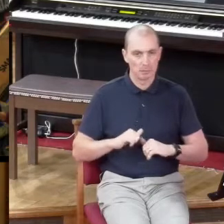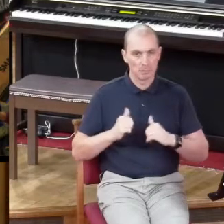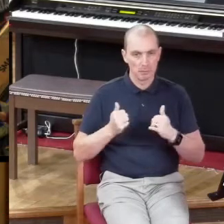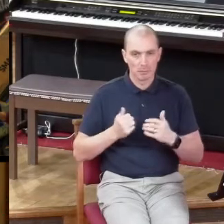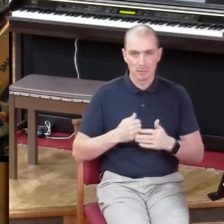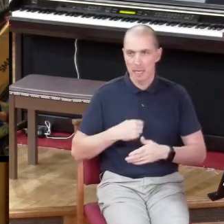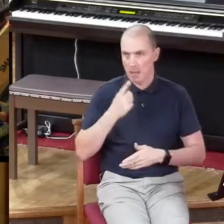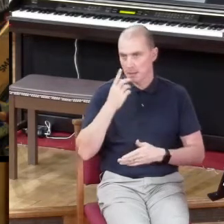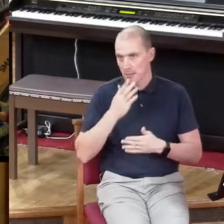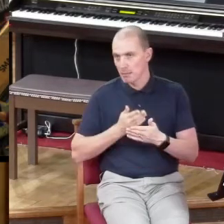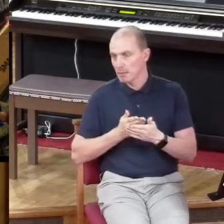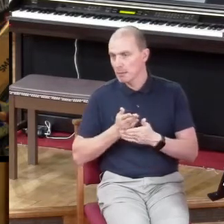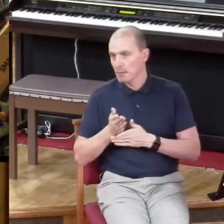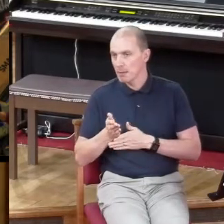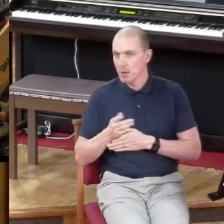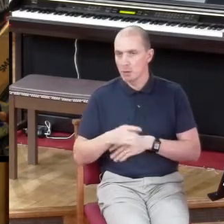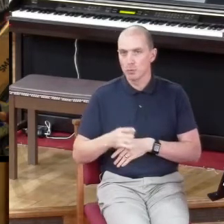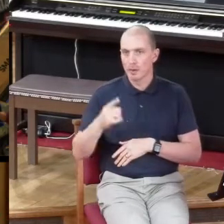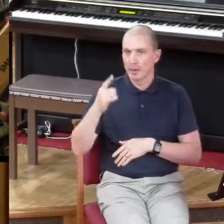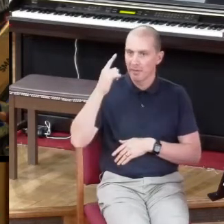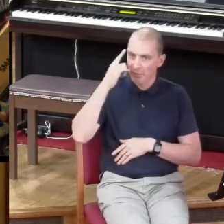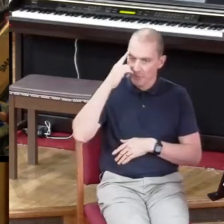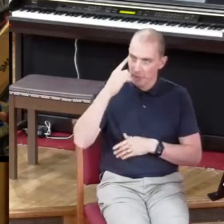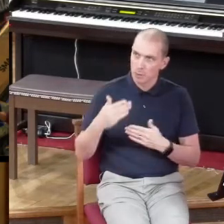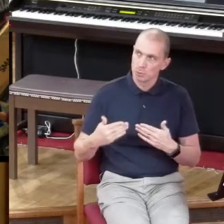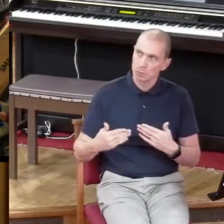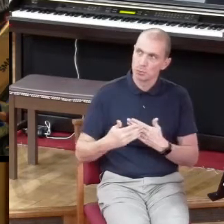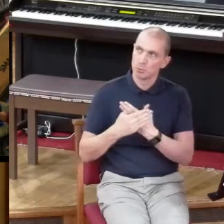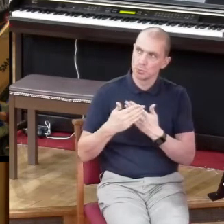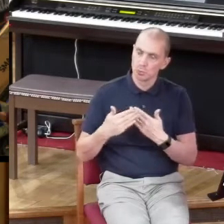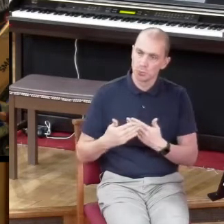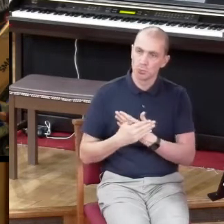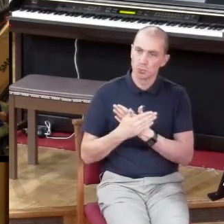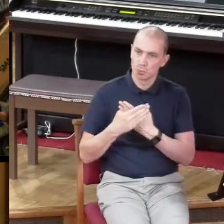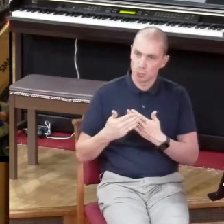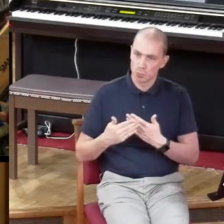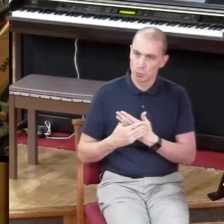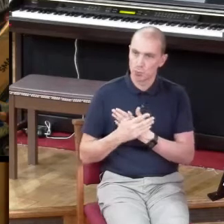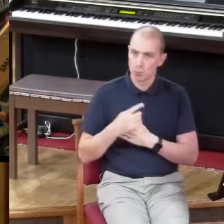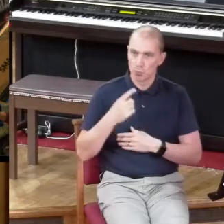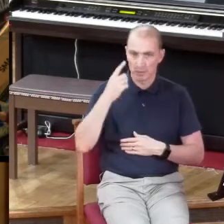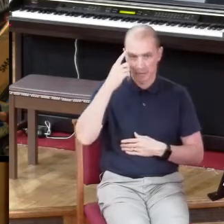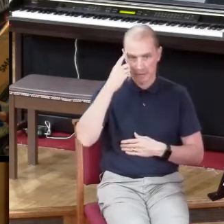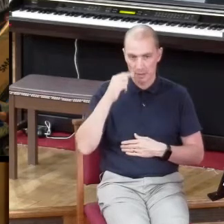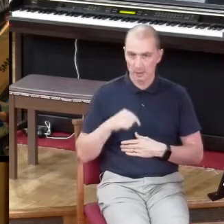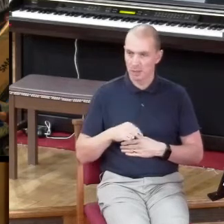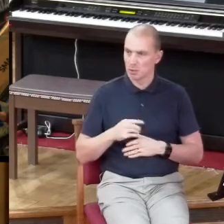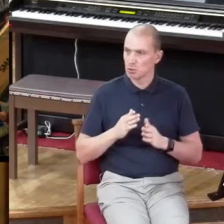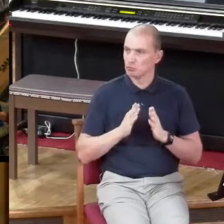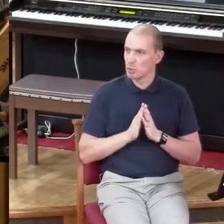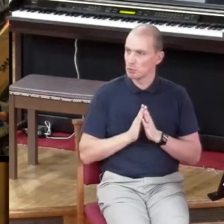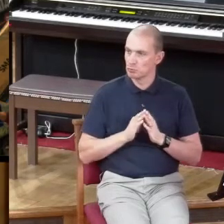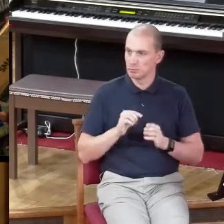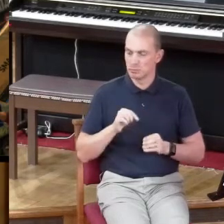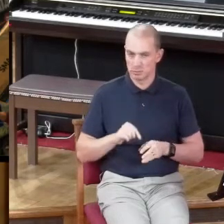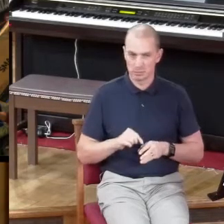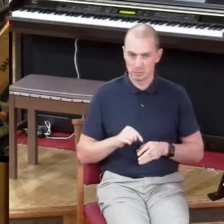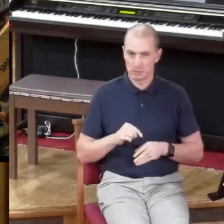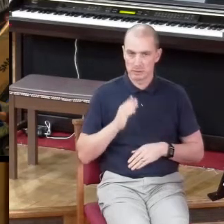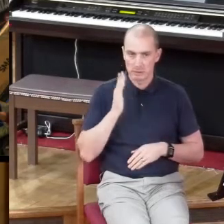and see things a different way. That you go to church on a Sunday, Sunday by Sunday, and that's like your daily bread, as it